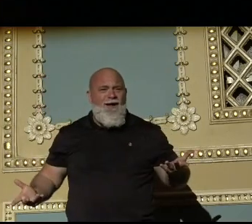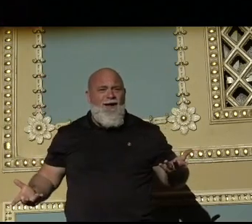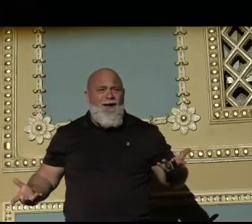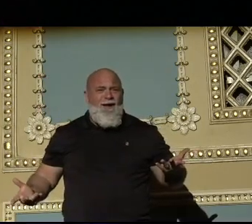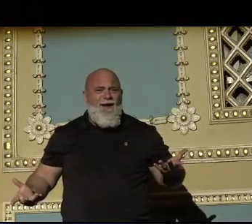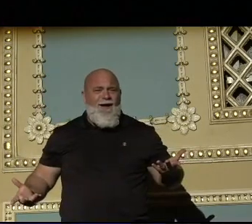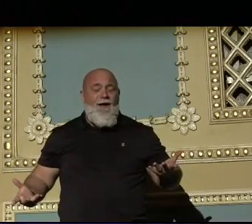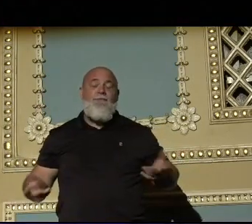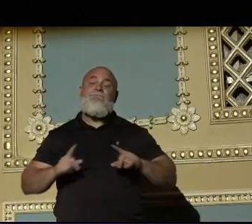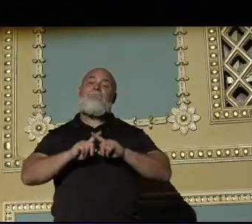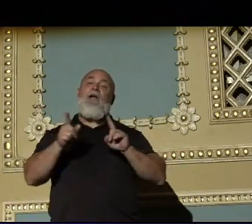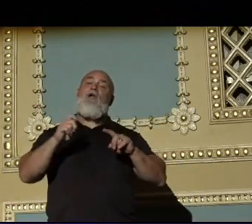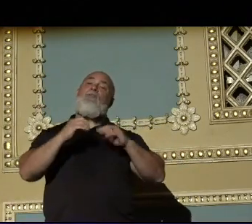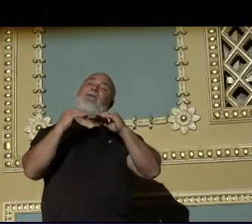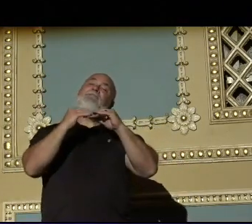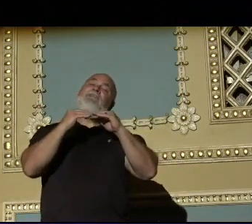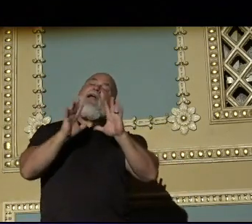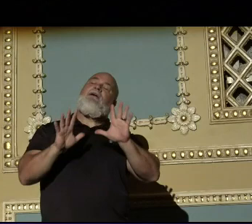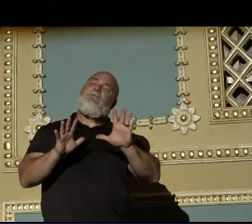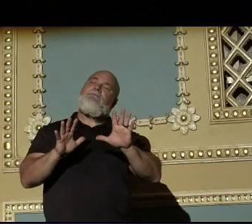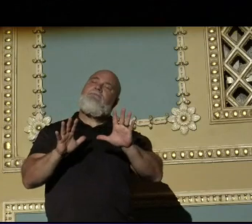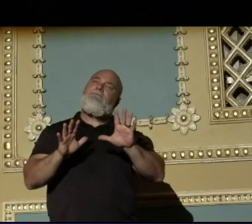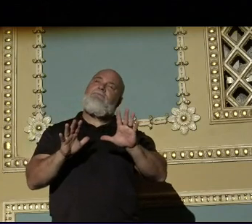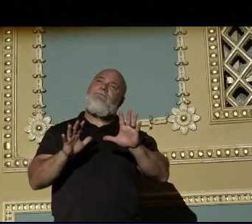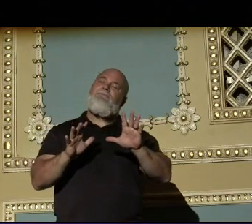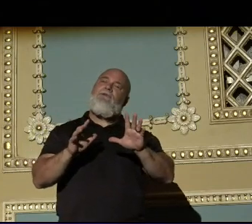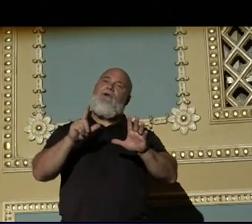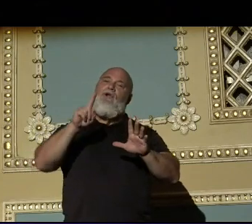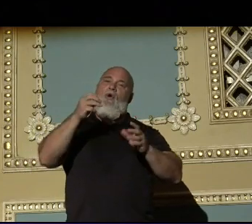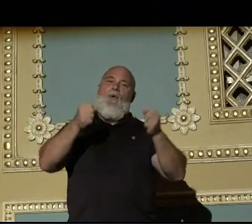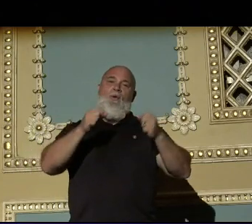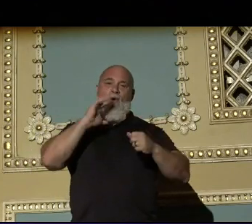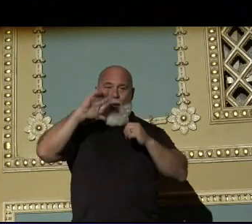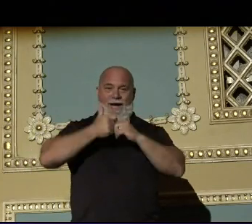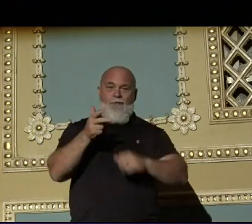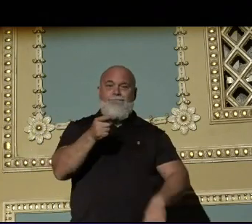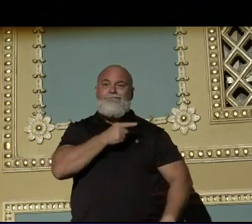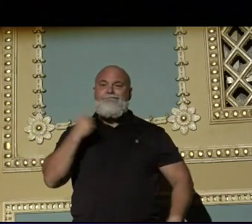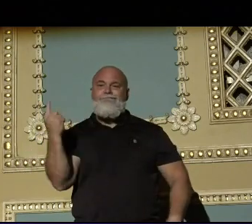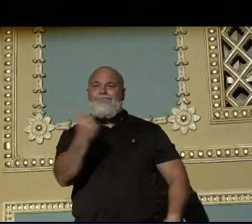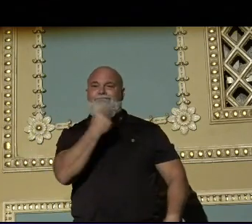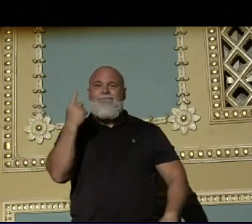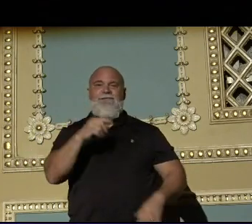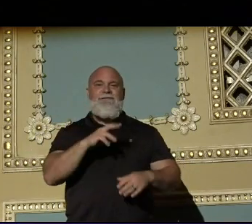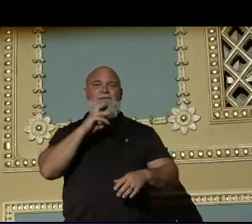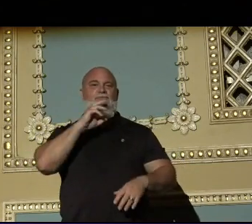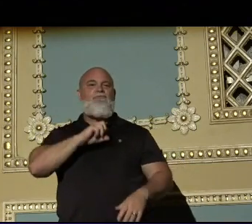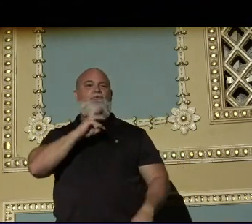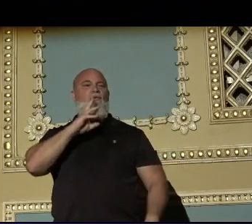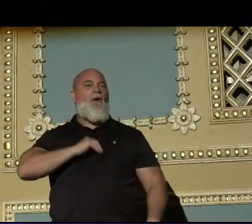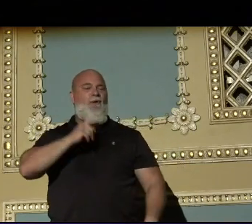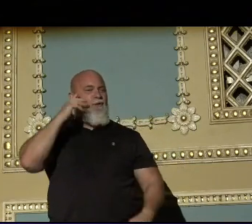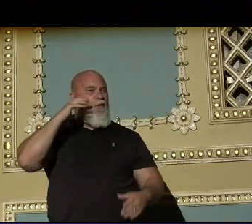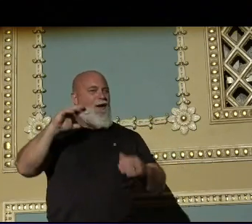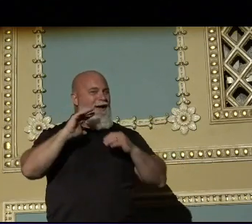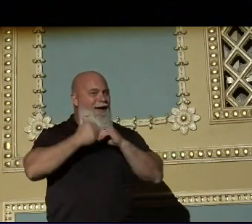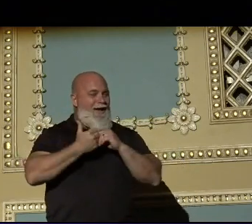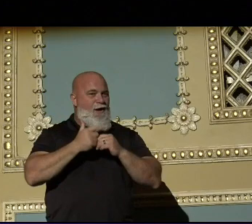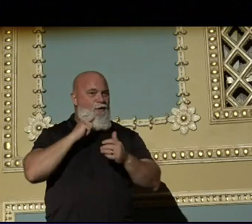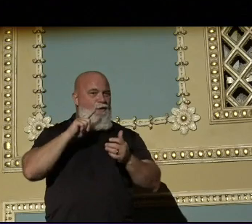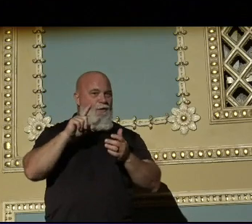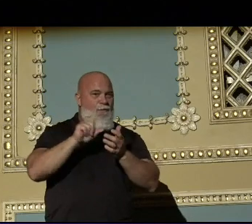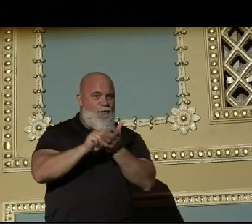But to be fair, really no one knows how to drive in those roundabouts around Super Walmart. They've actually printed pamphlets